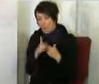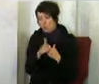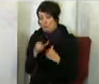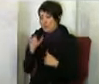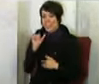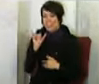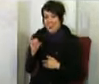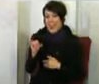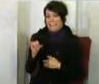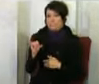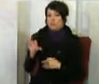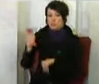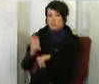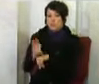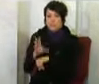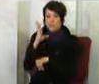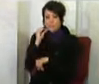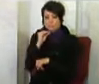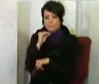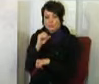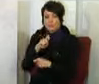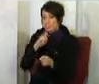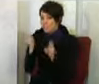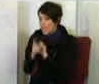change my life, it saved it.